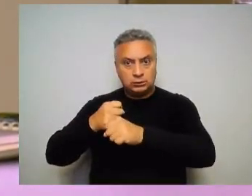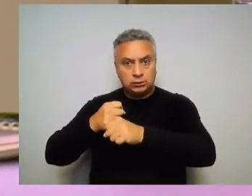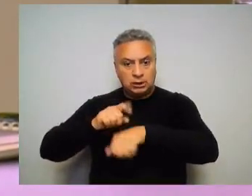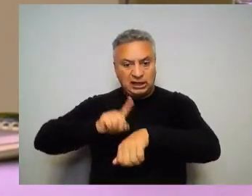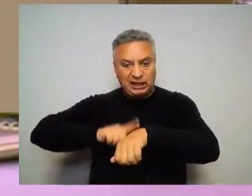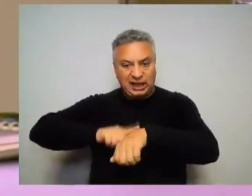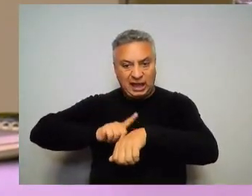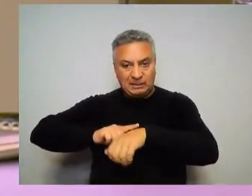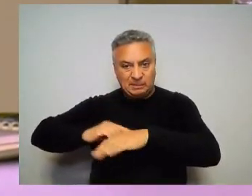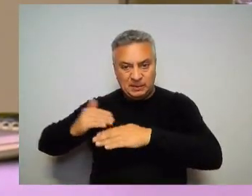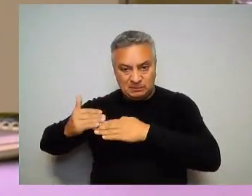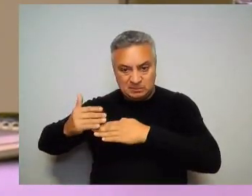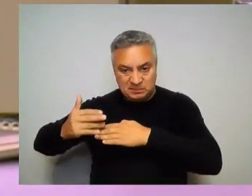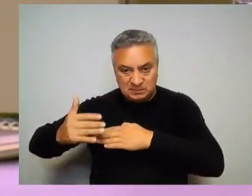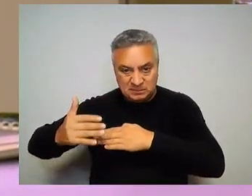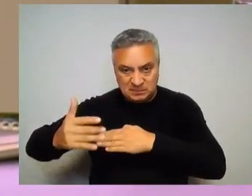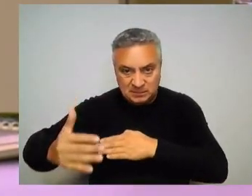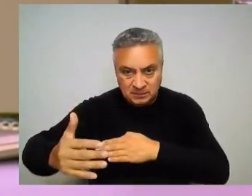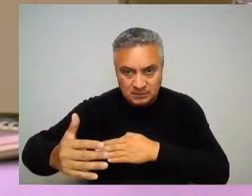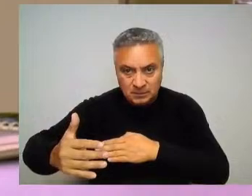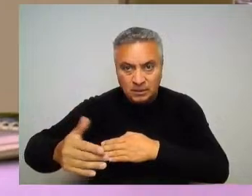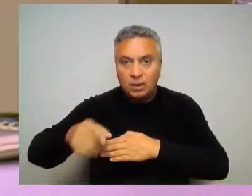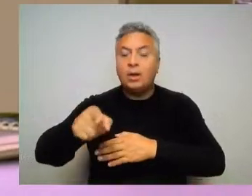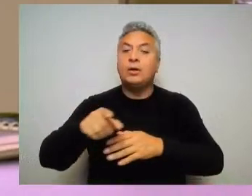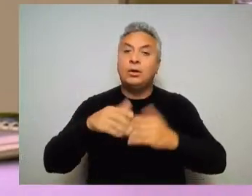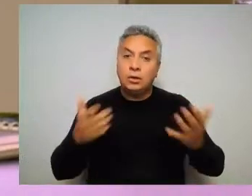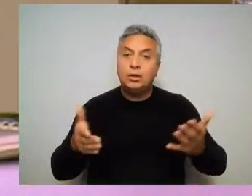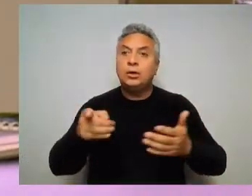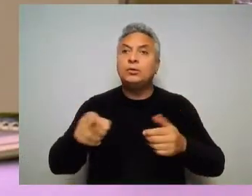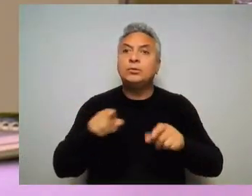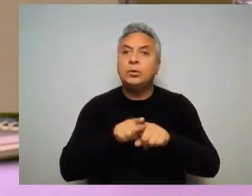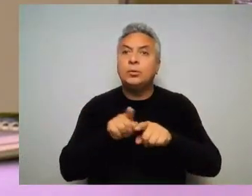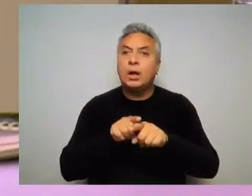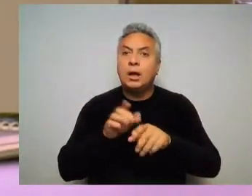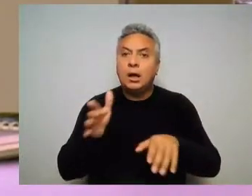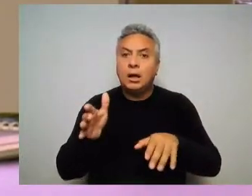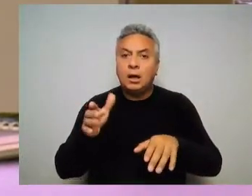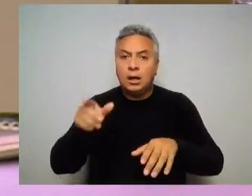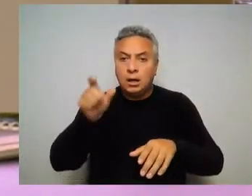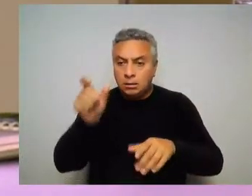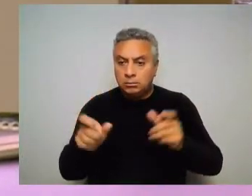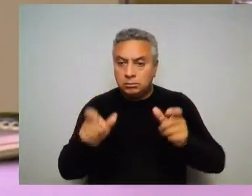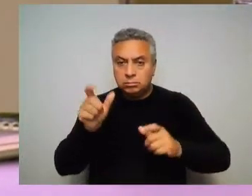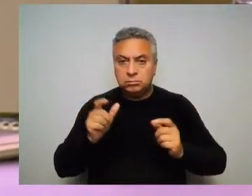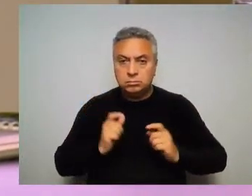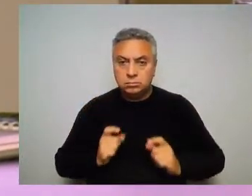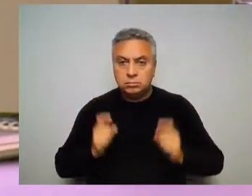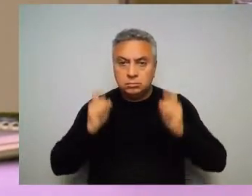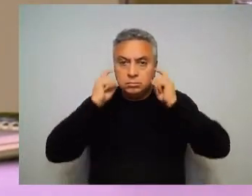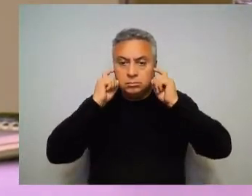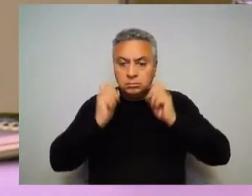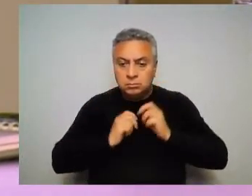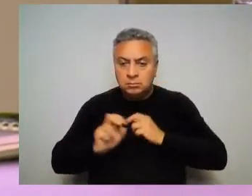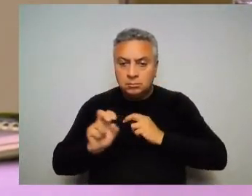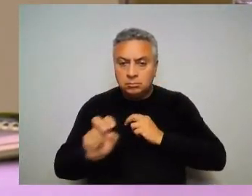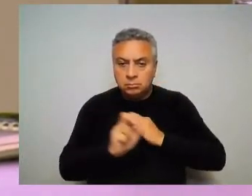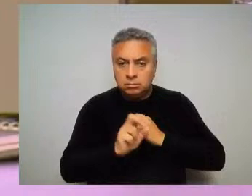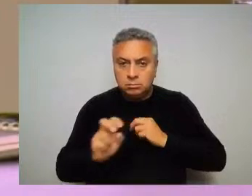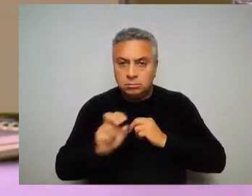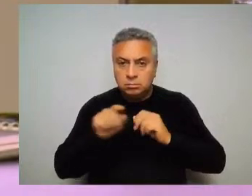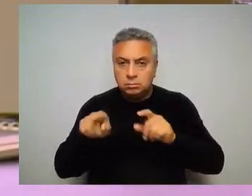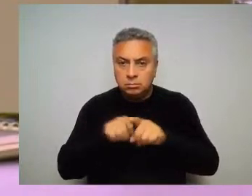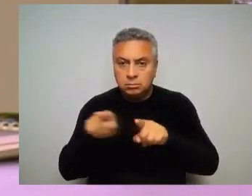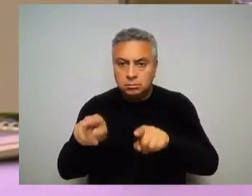to structure one problem. How much does it take us? How long does it take us to train a PhD or